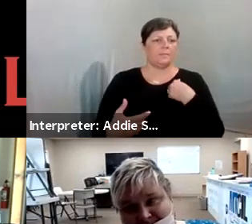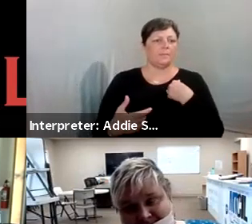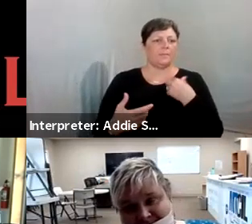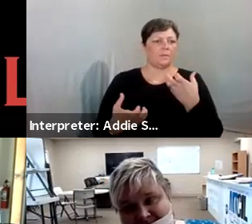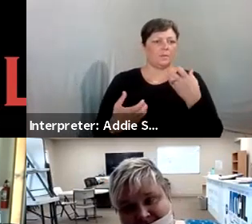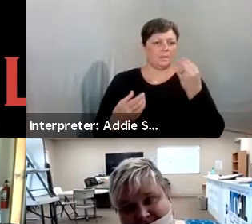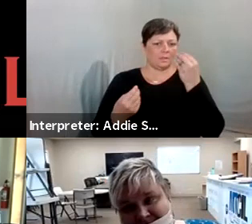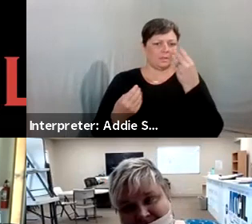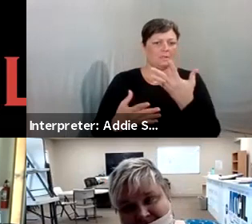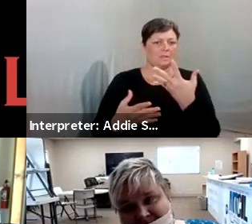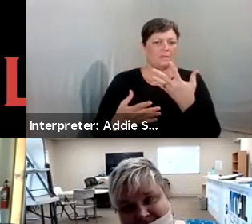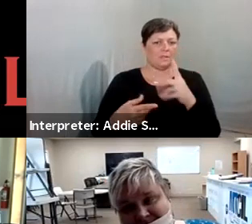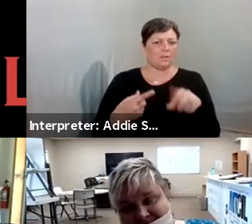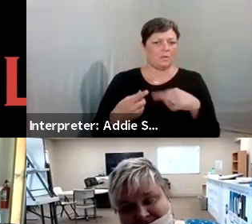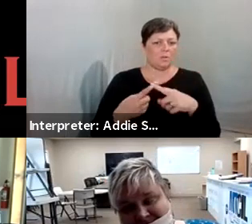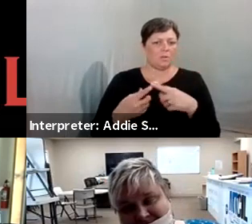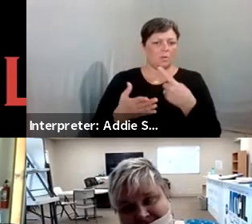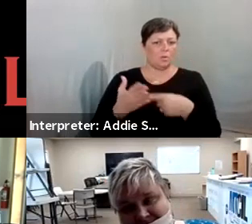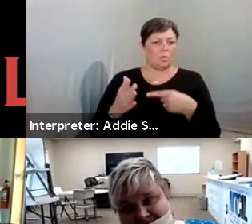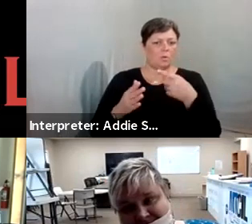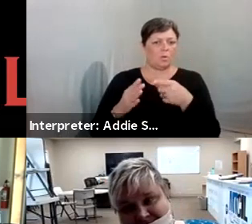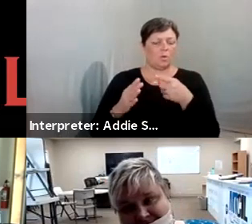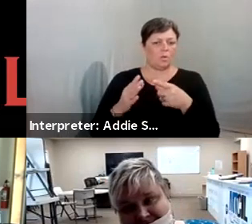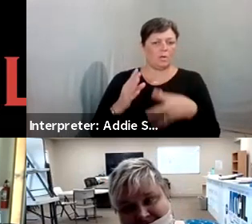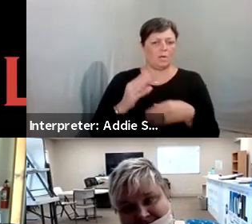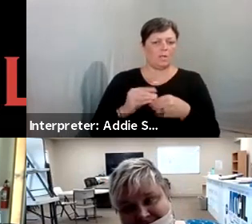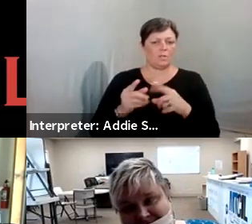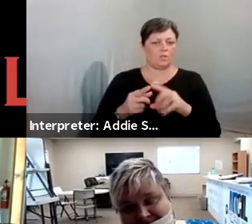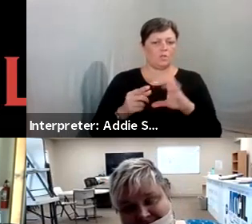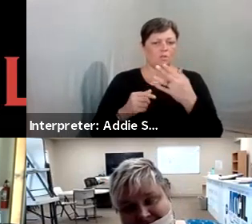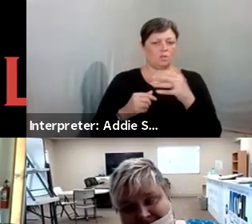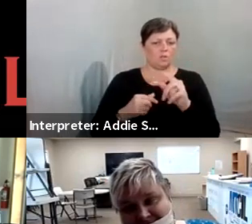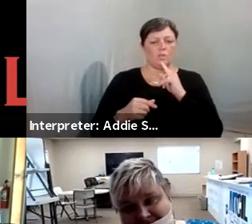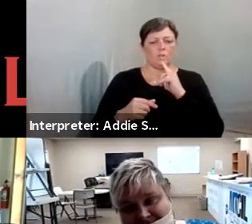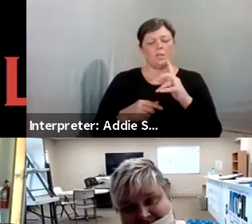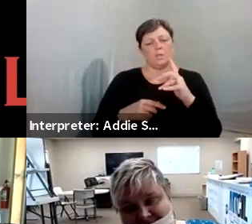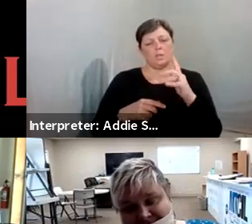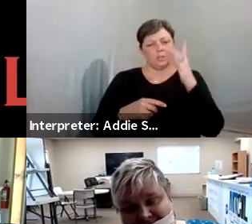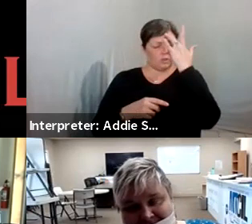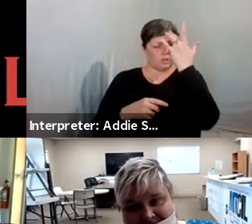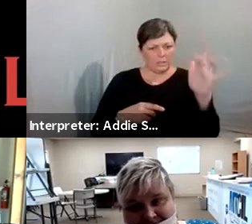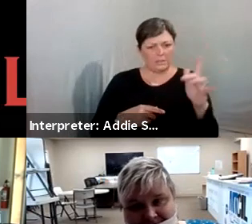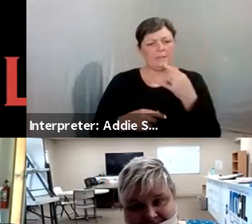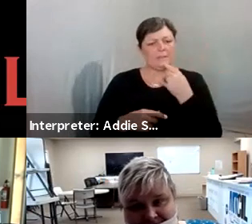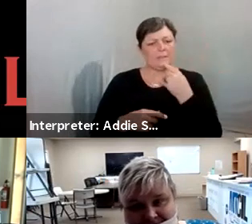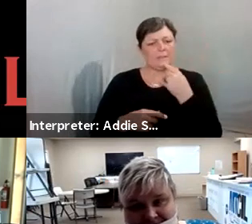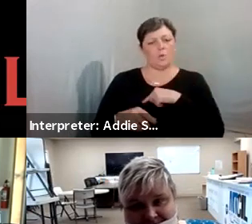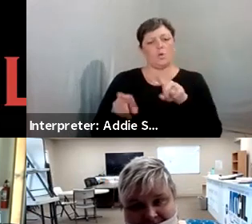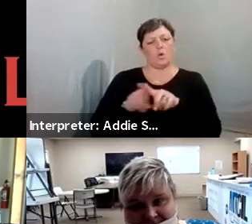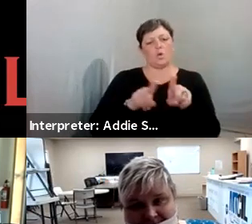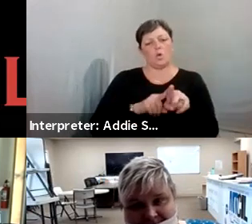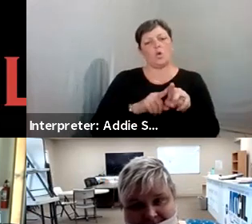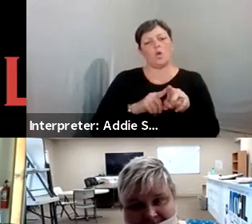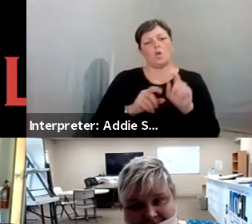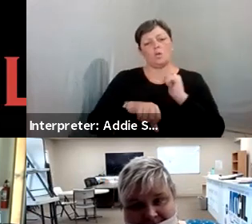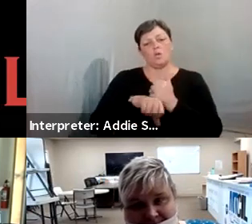into the chat, because genius. That is just a great idea. She said, we also created a space for